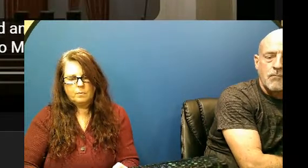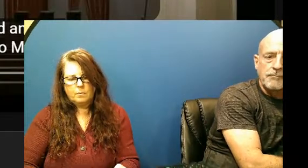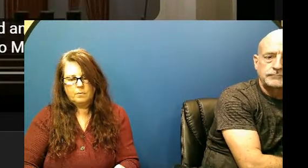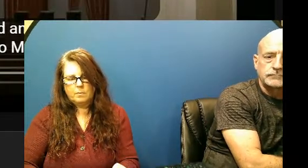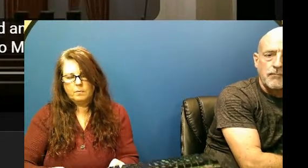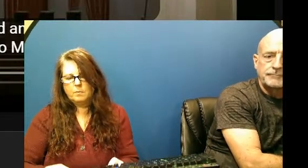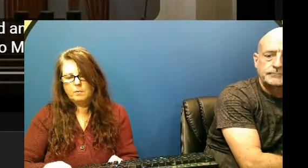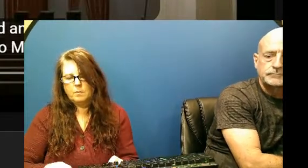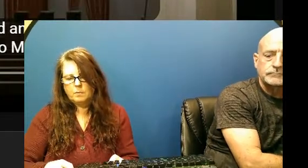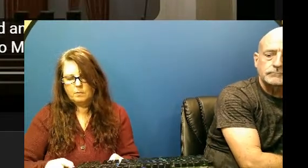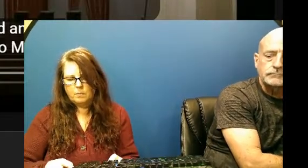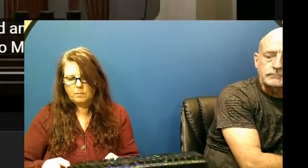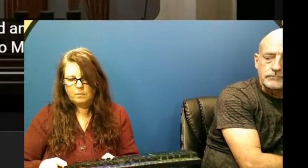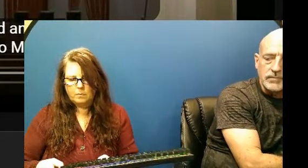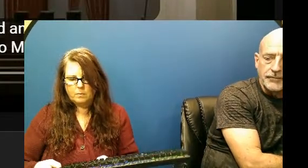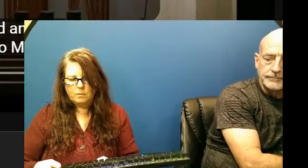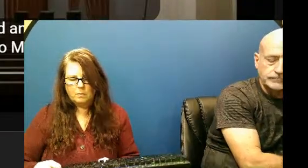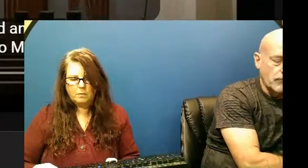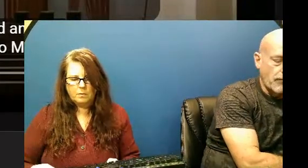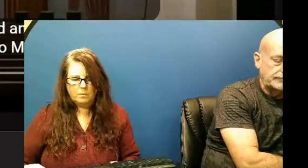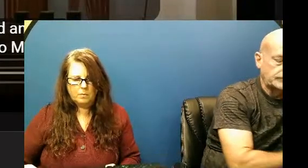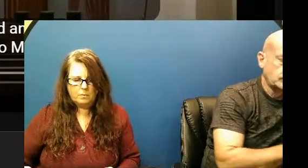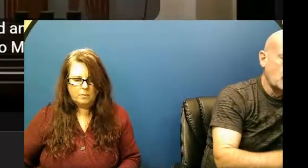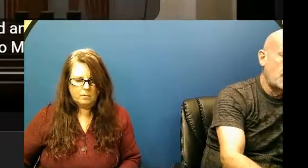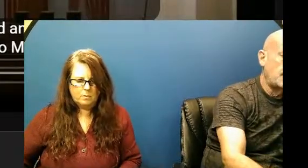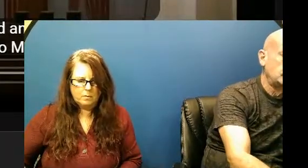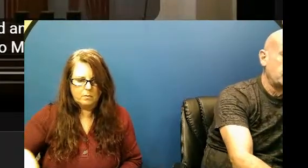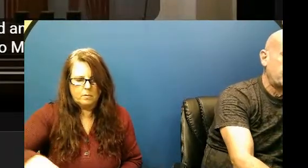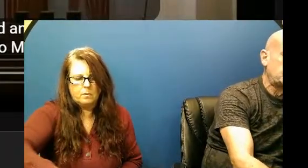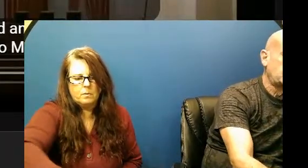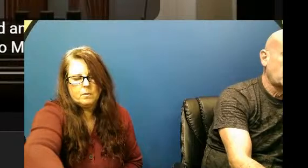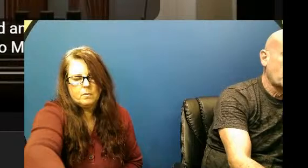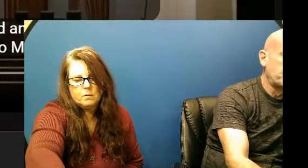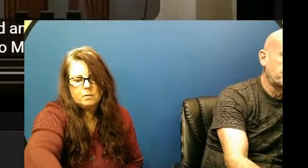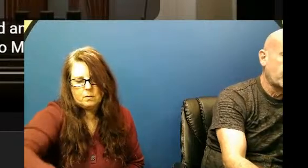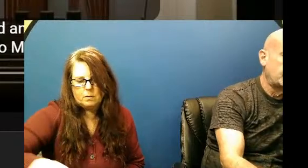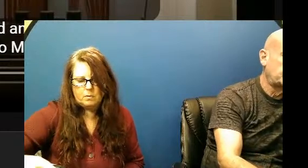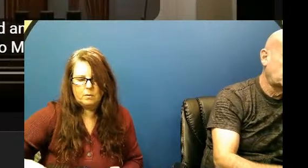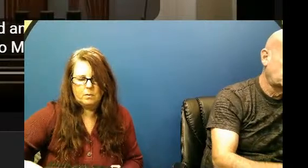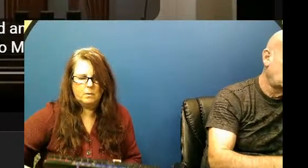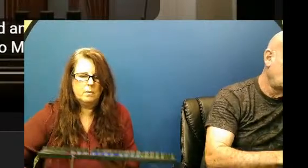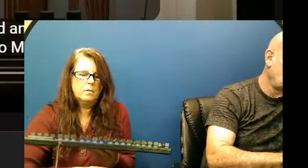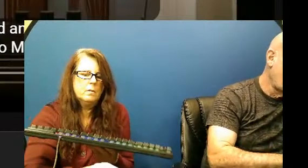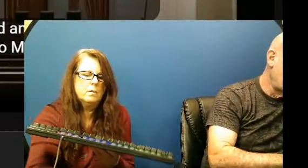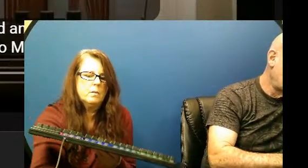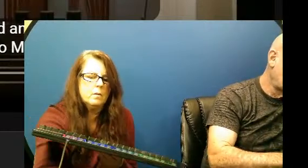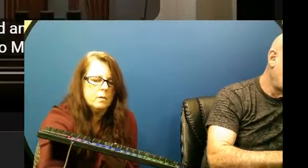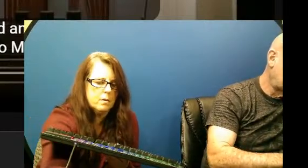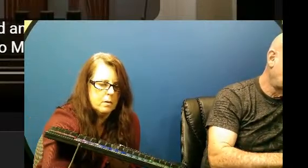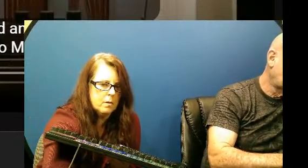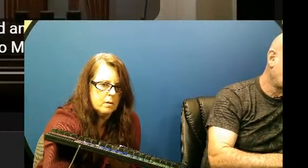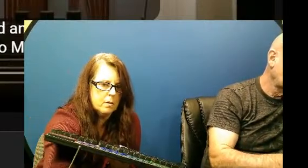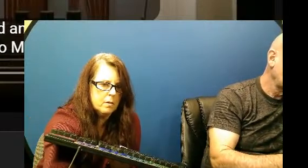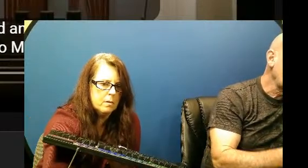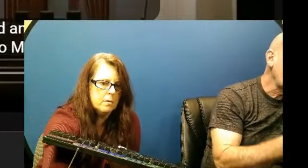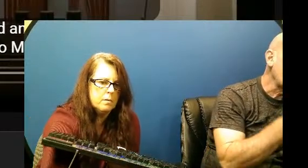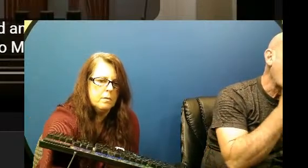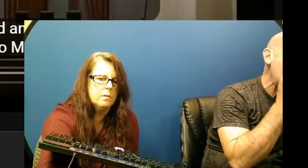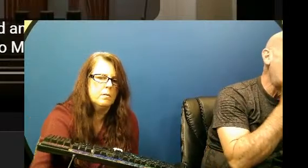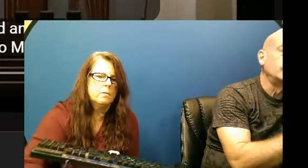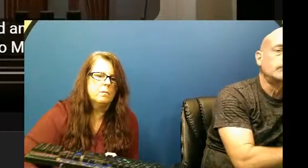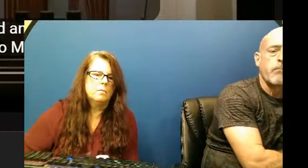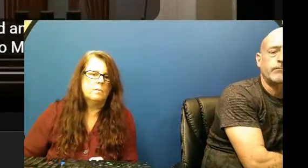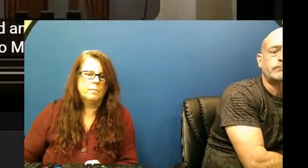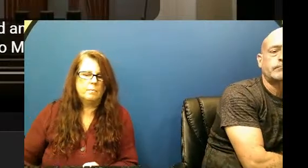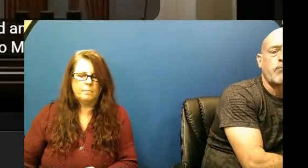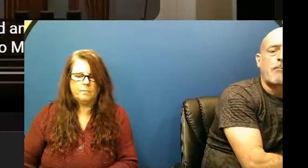think if I understood Justice Kavanaugh correctly, he was talking about the data security argument. So let me just pull these apart. You first have an argument, and the government itself separates